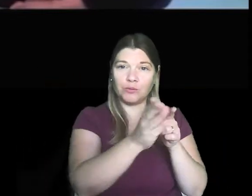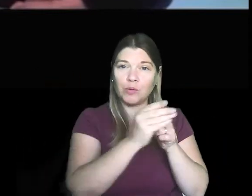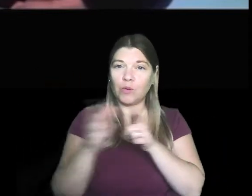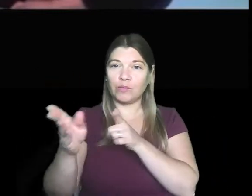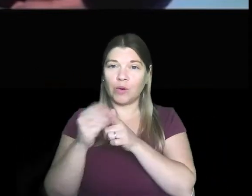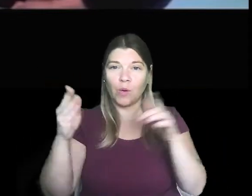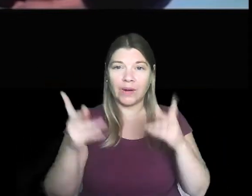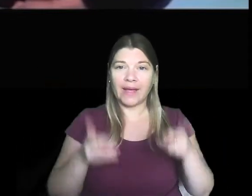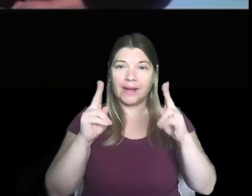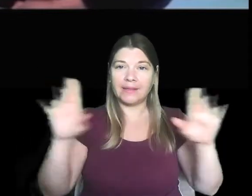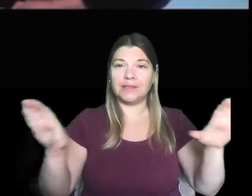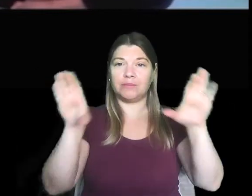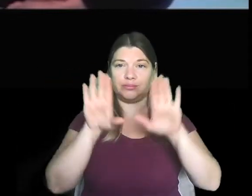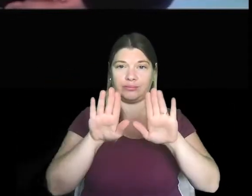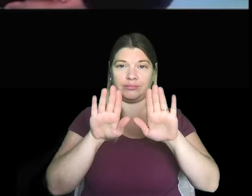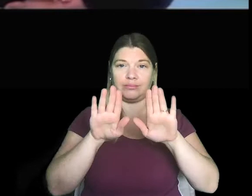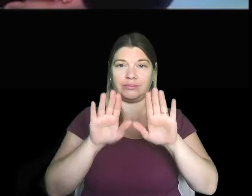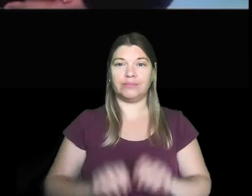side.